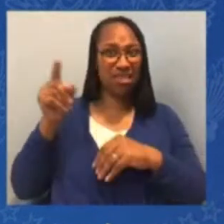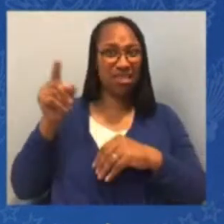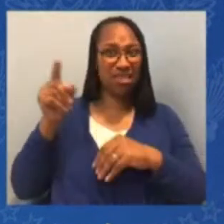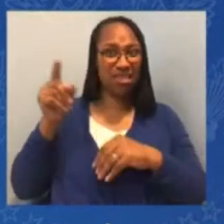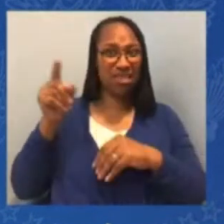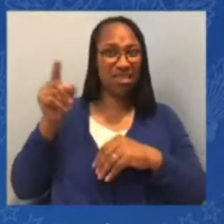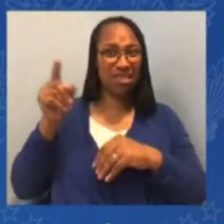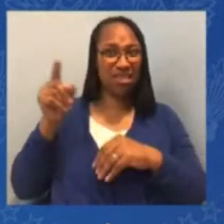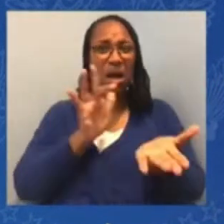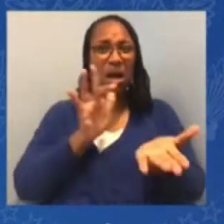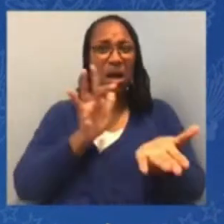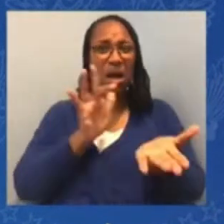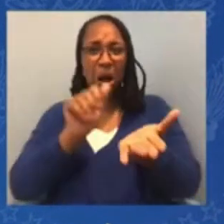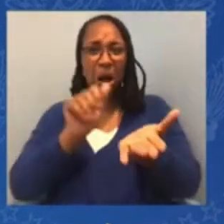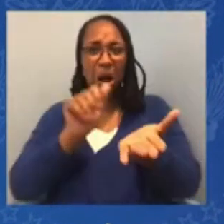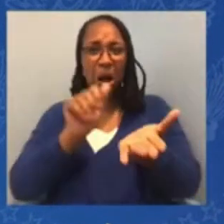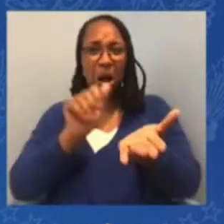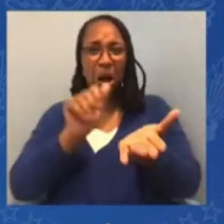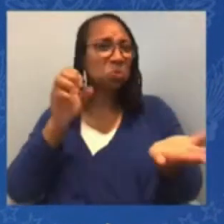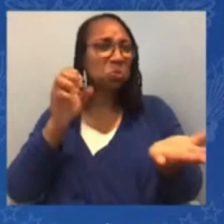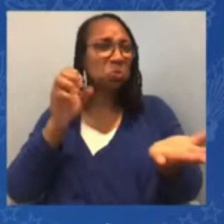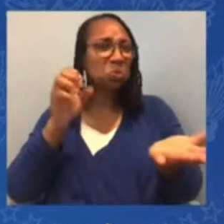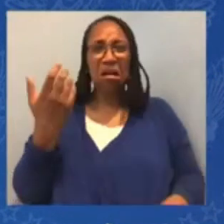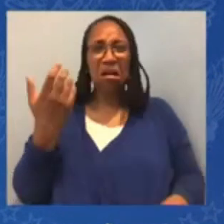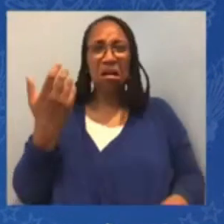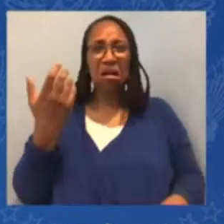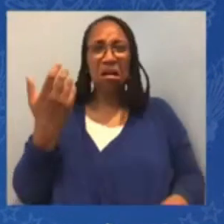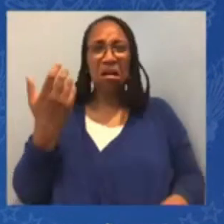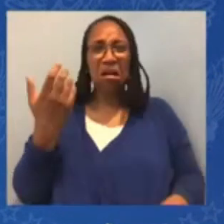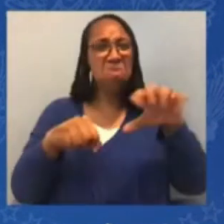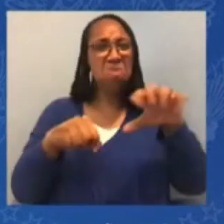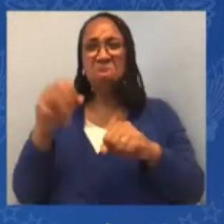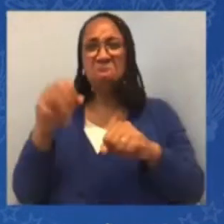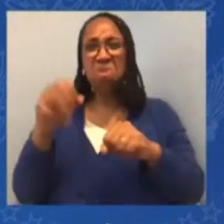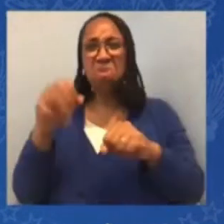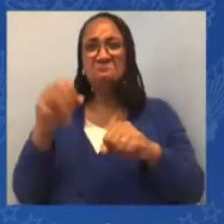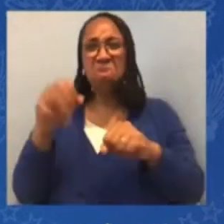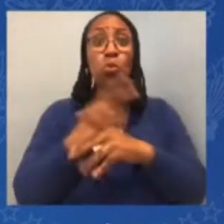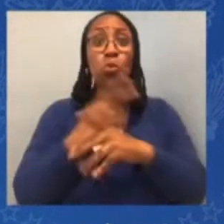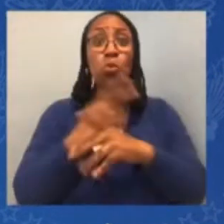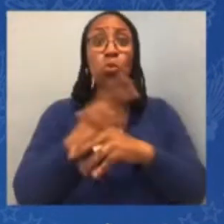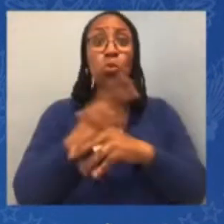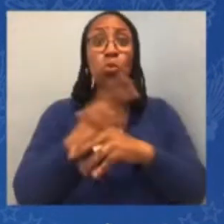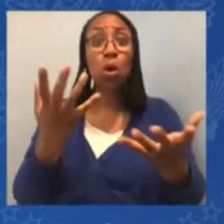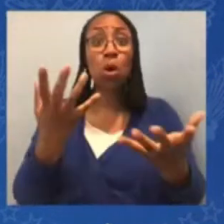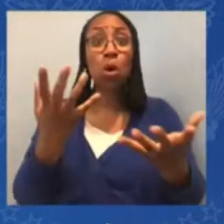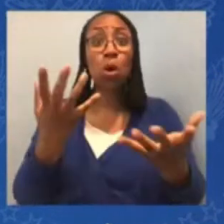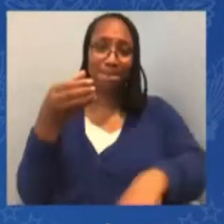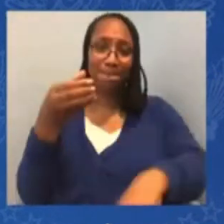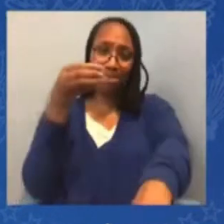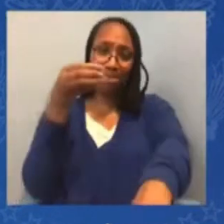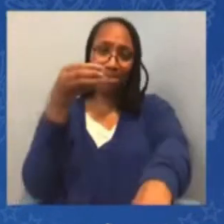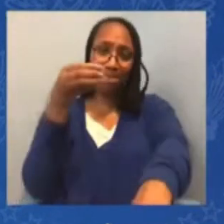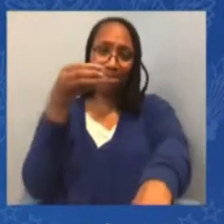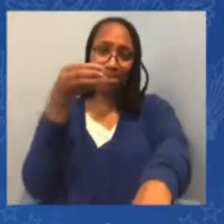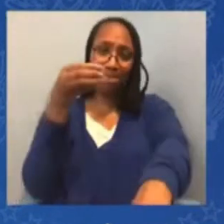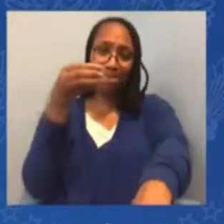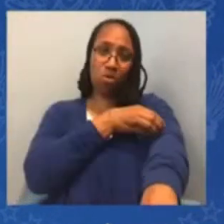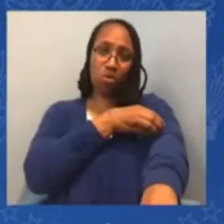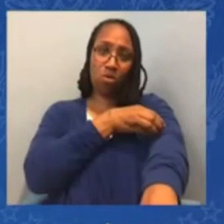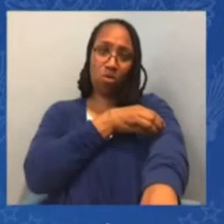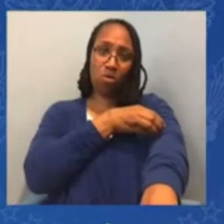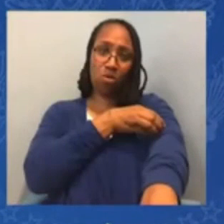had a stay away order issued against a man or a woman because of your boyfriend or girlfriend,